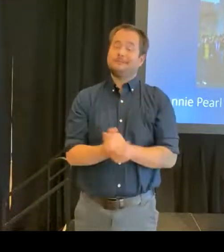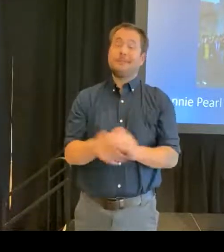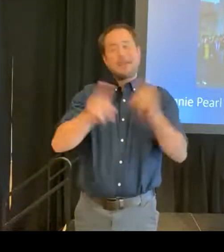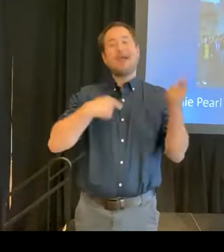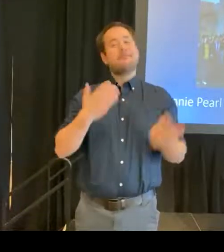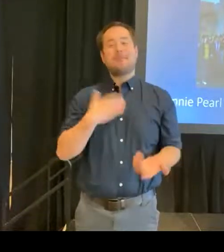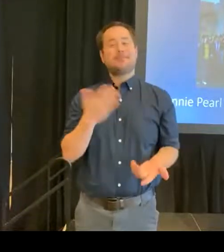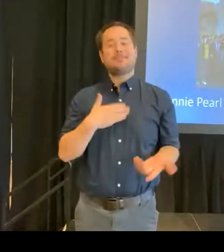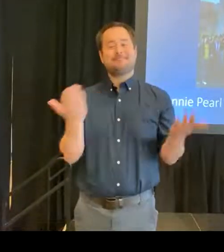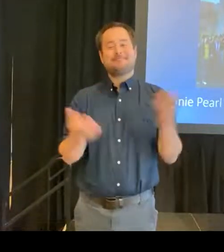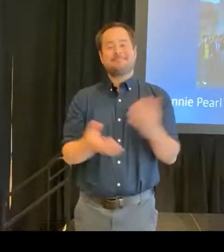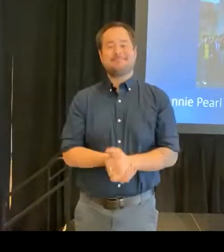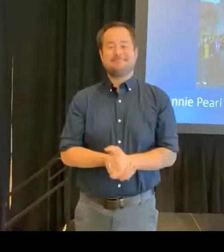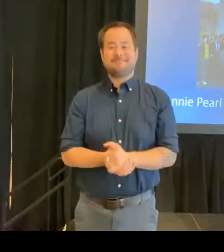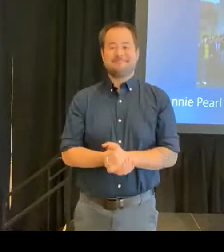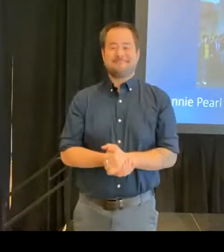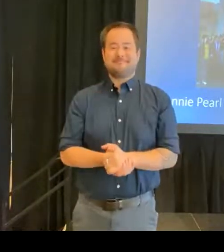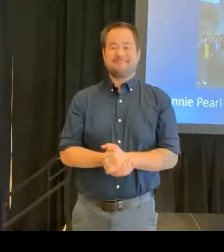happy.